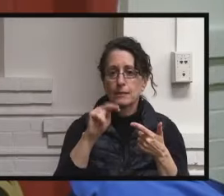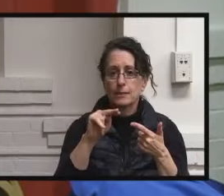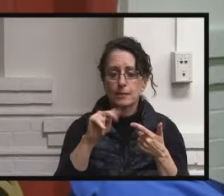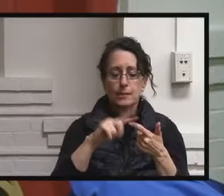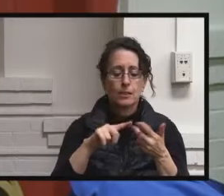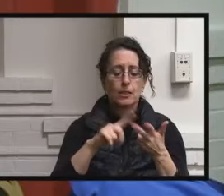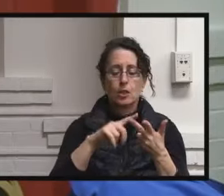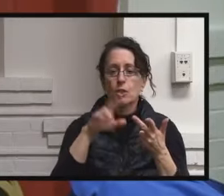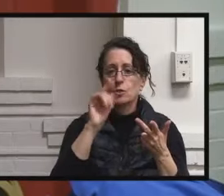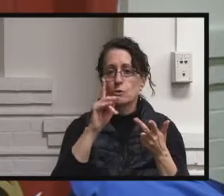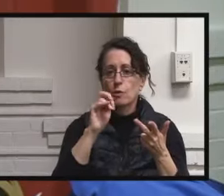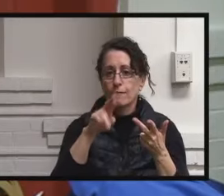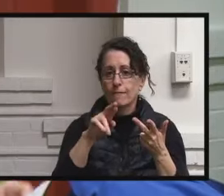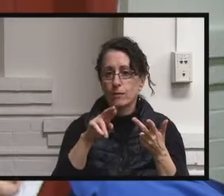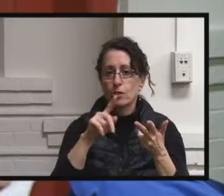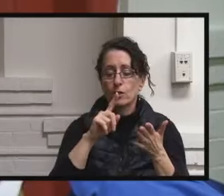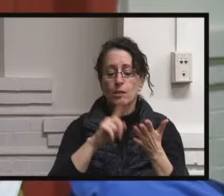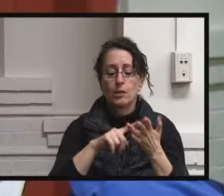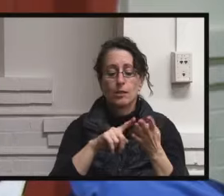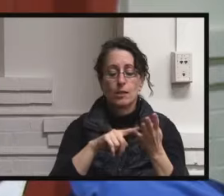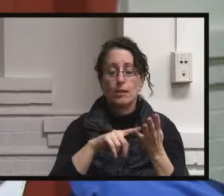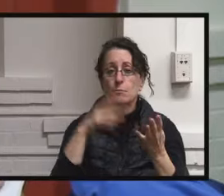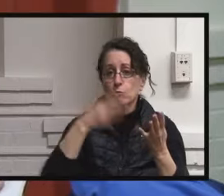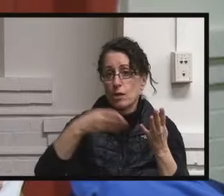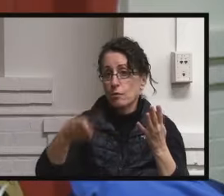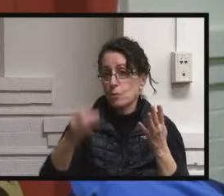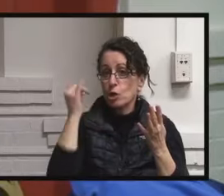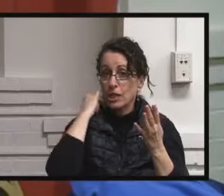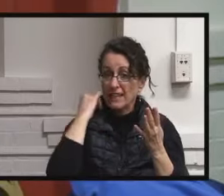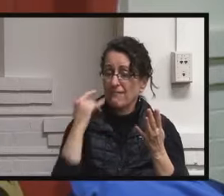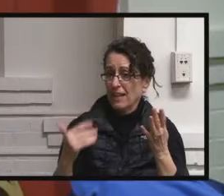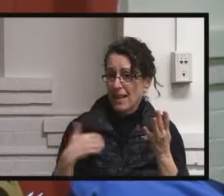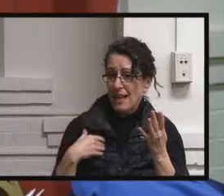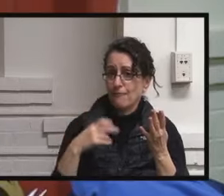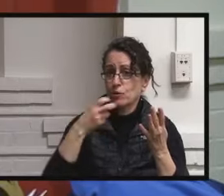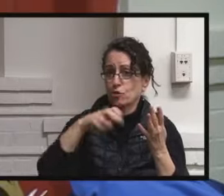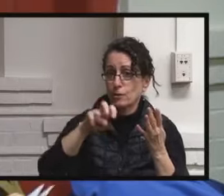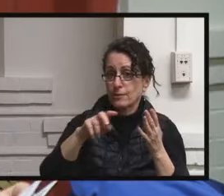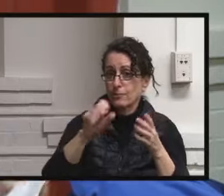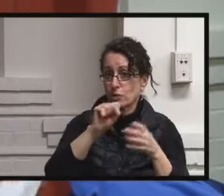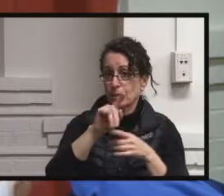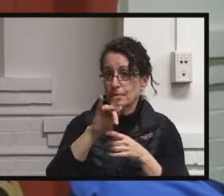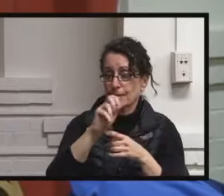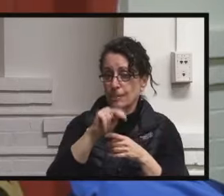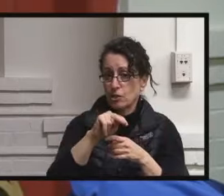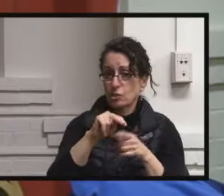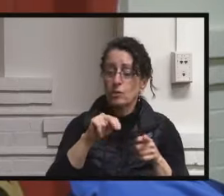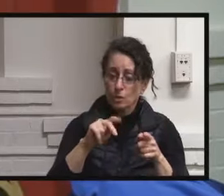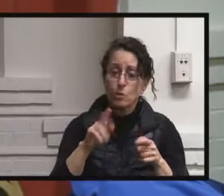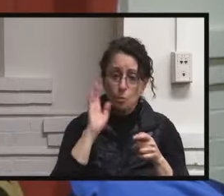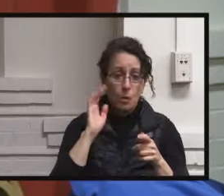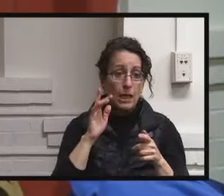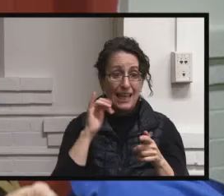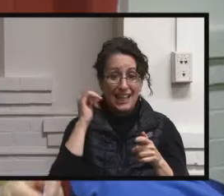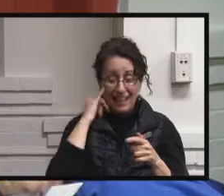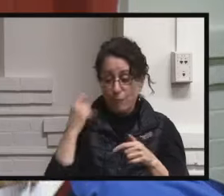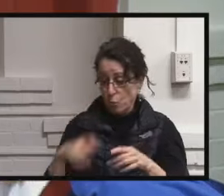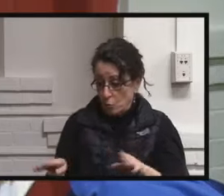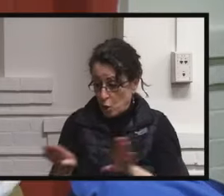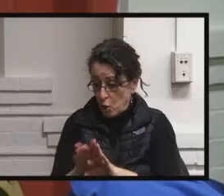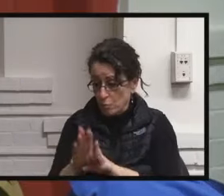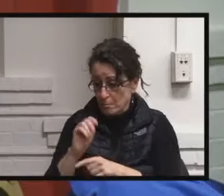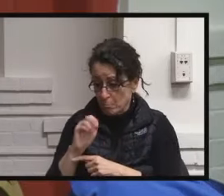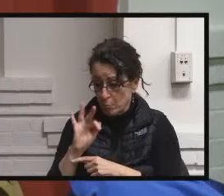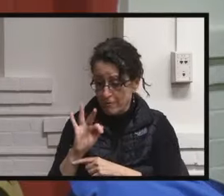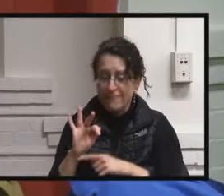their transfer station towns, they would also have to pay for their recyclables. So in